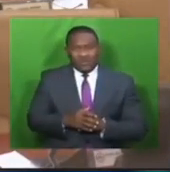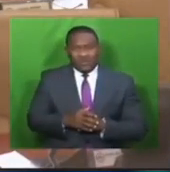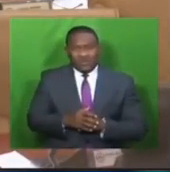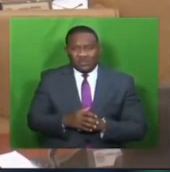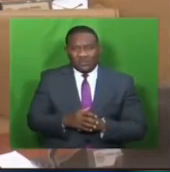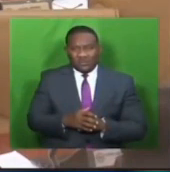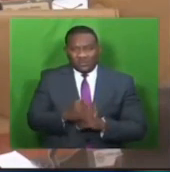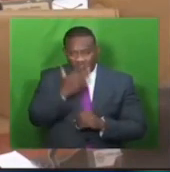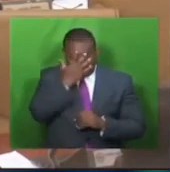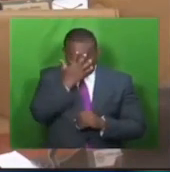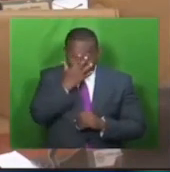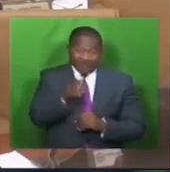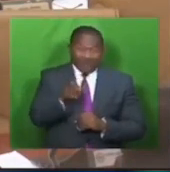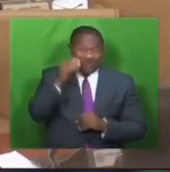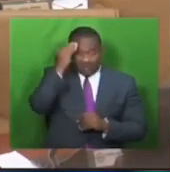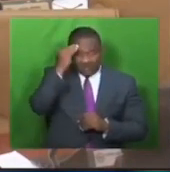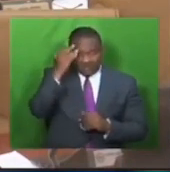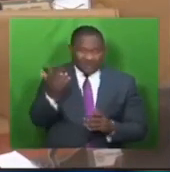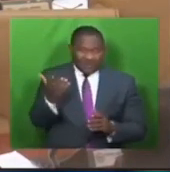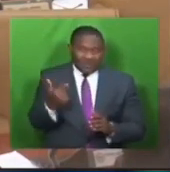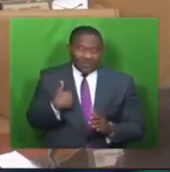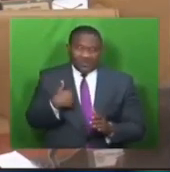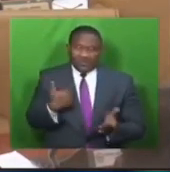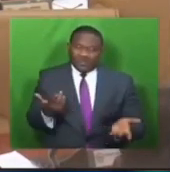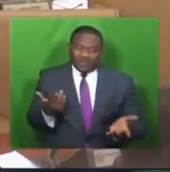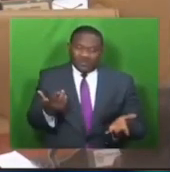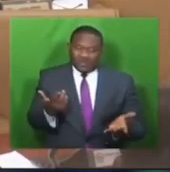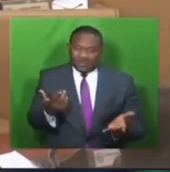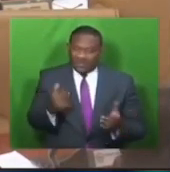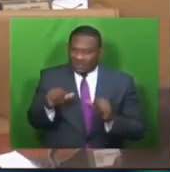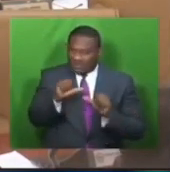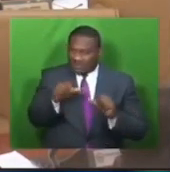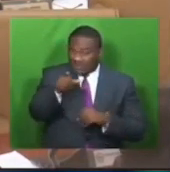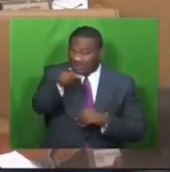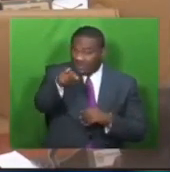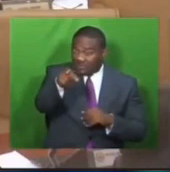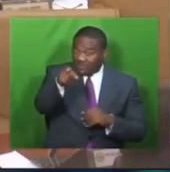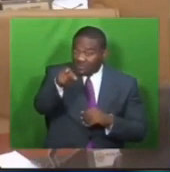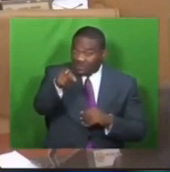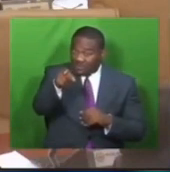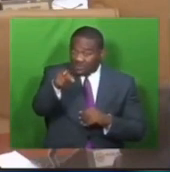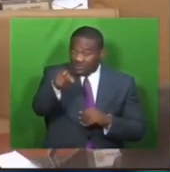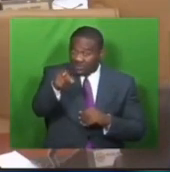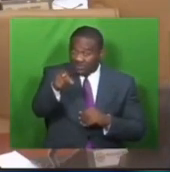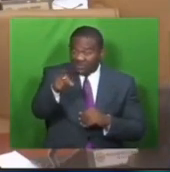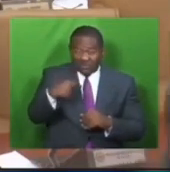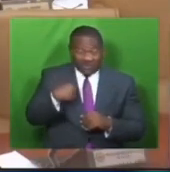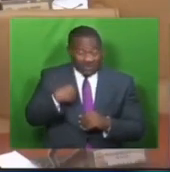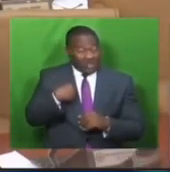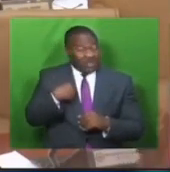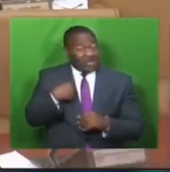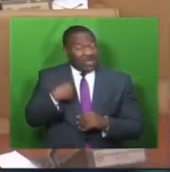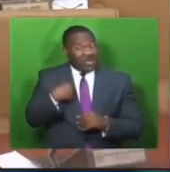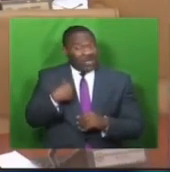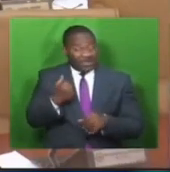Minister for Agri, you know that I'm about speculation. I'm like the blind man. When I say I'll throw a stone, I'm stepping on the stone.